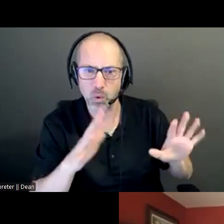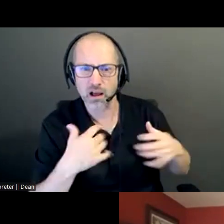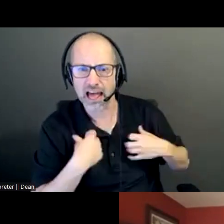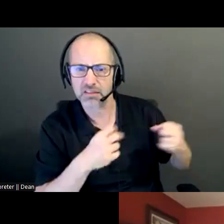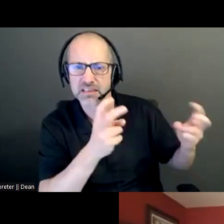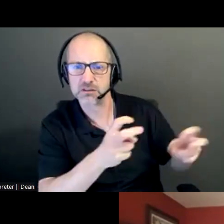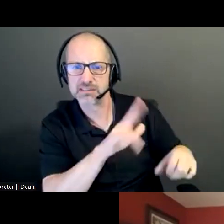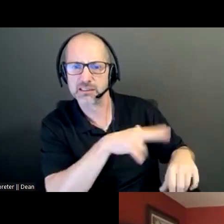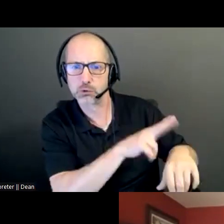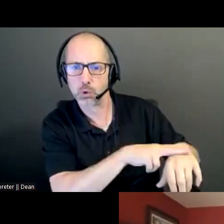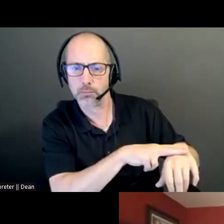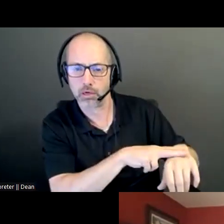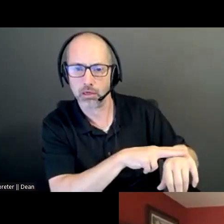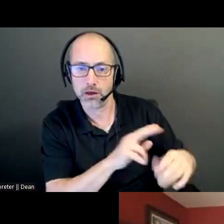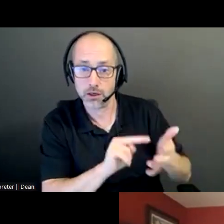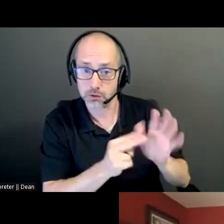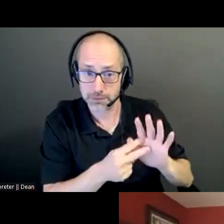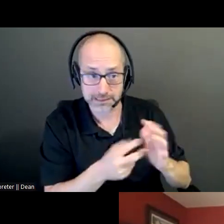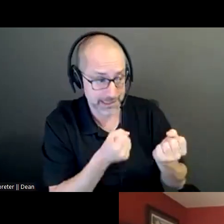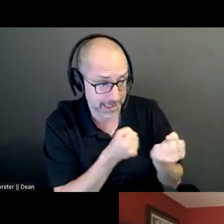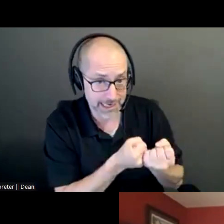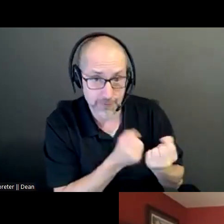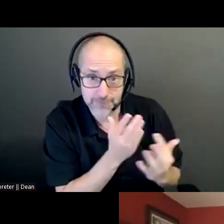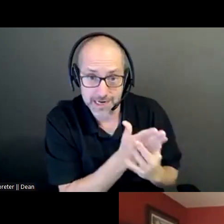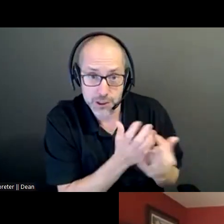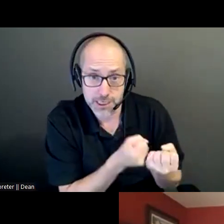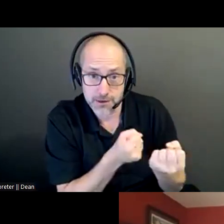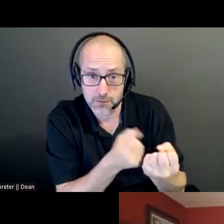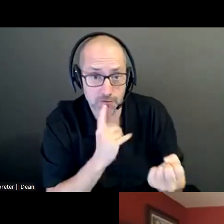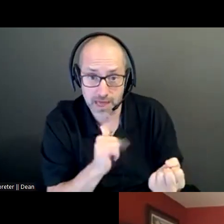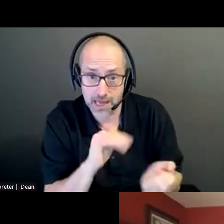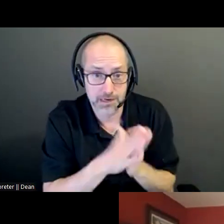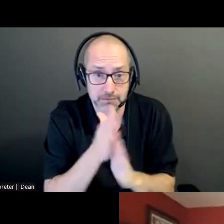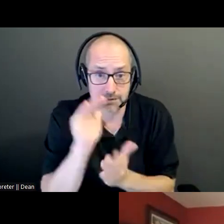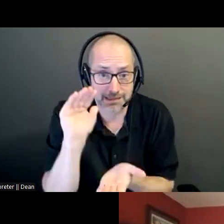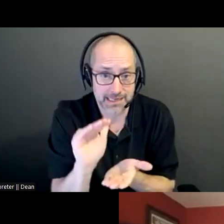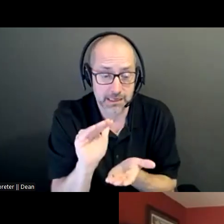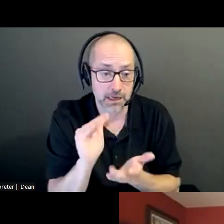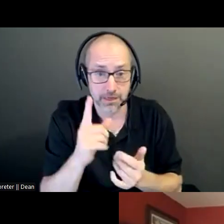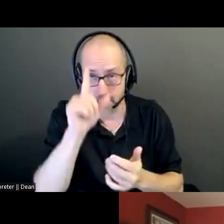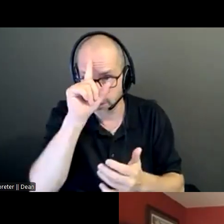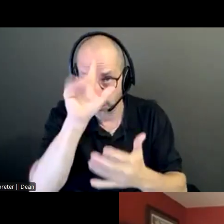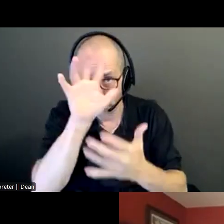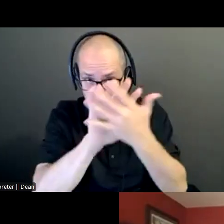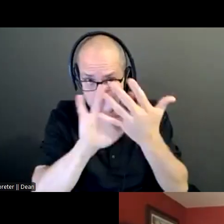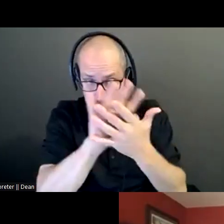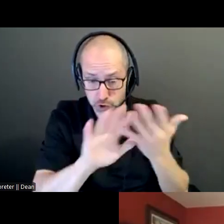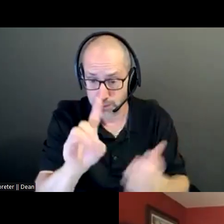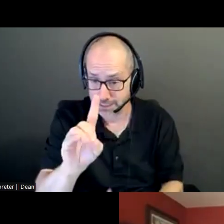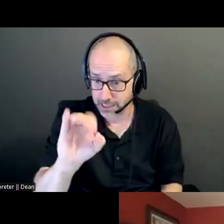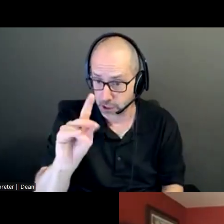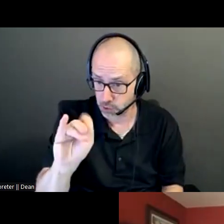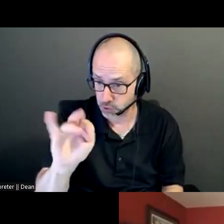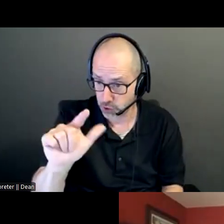intervention are less. If the delusional disorder, very interesting. We had a very